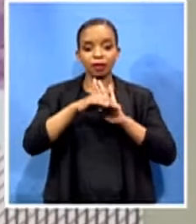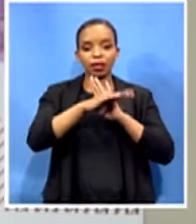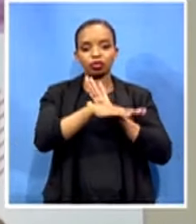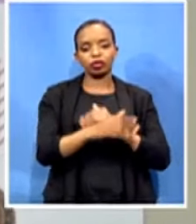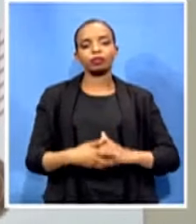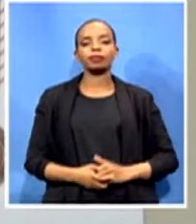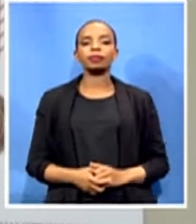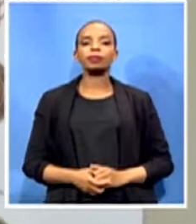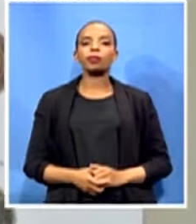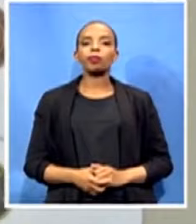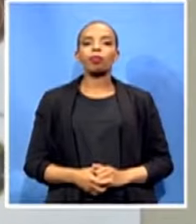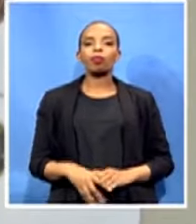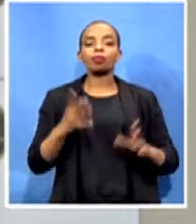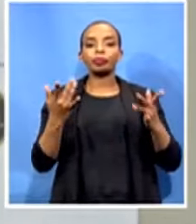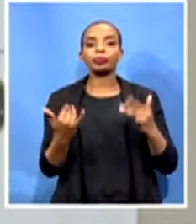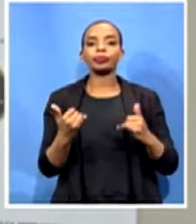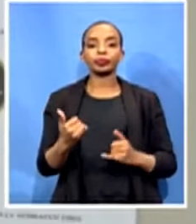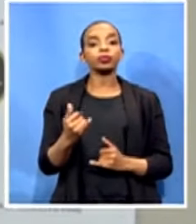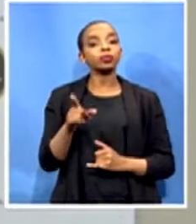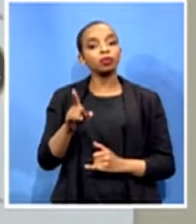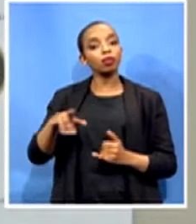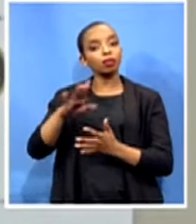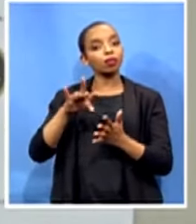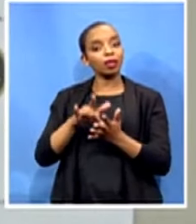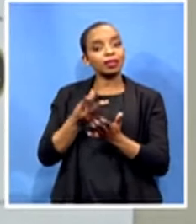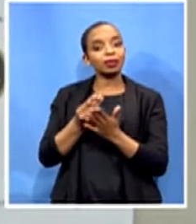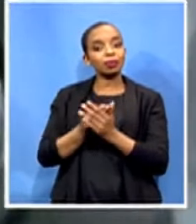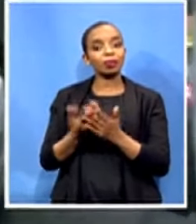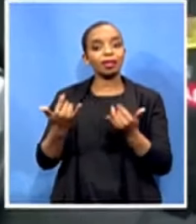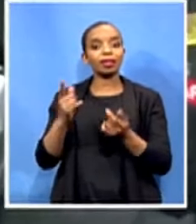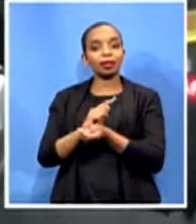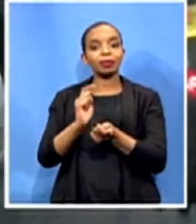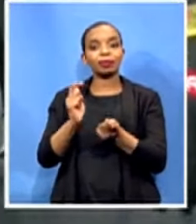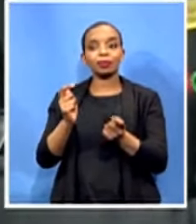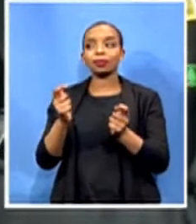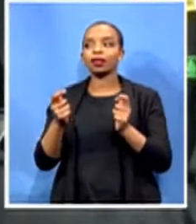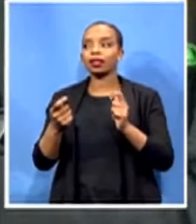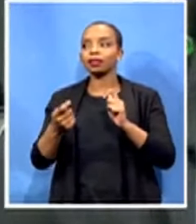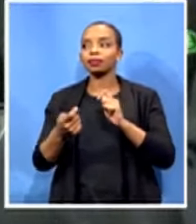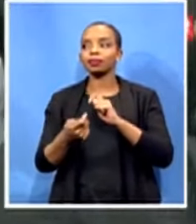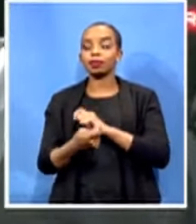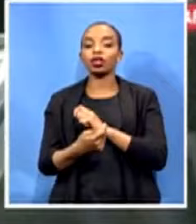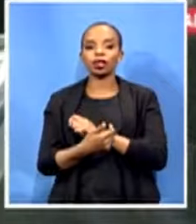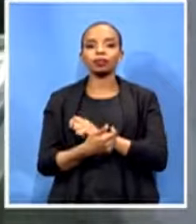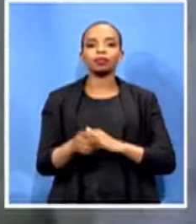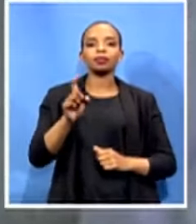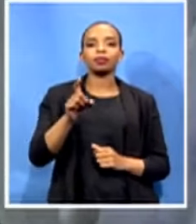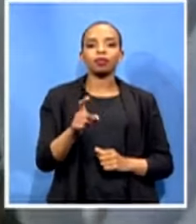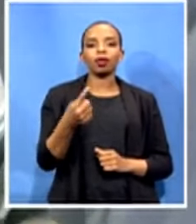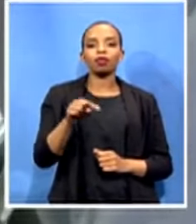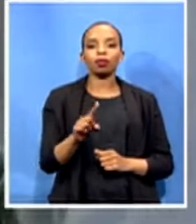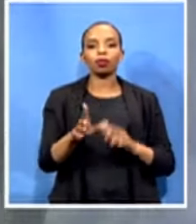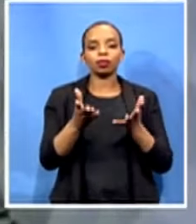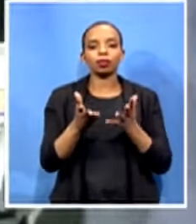country's ambitions of economic recovery at risk. They say government should have rather worked at stabilizing inflation to give the